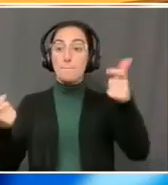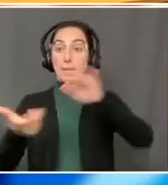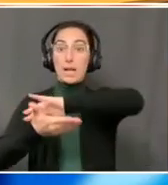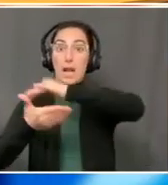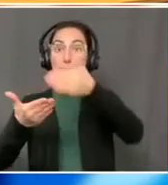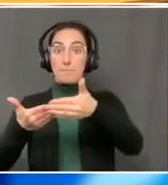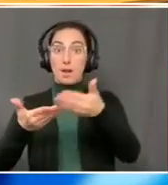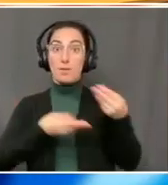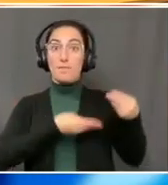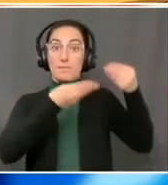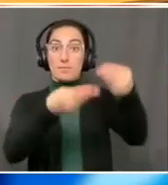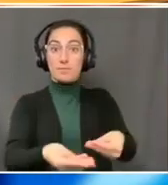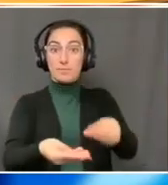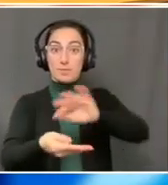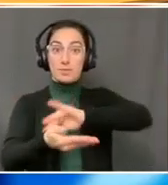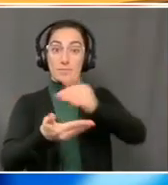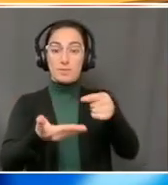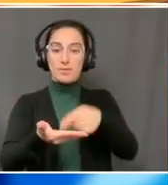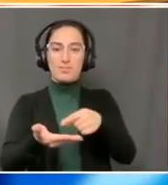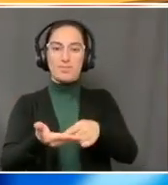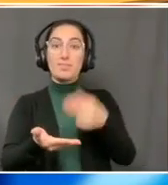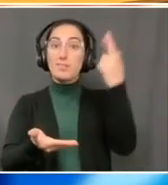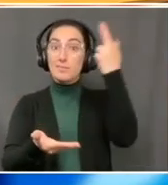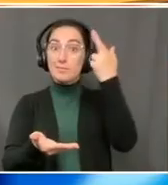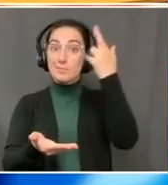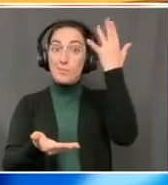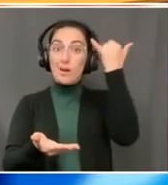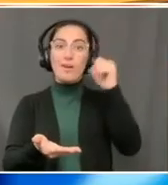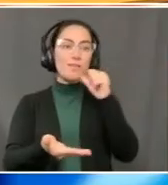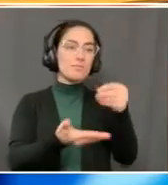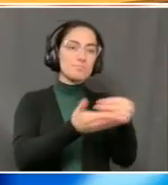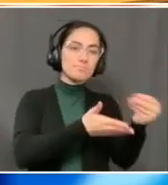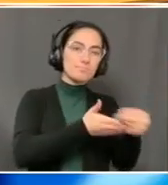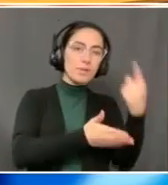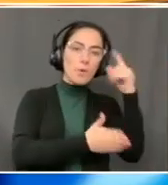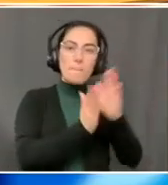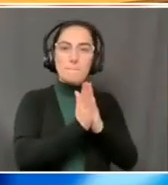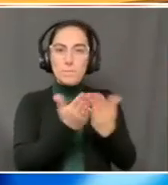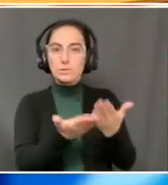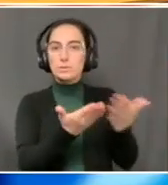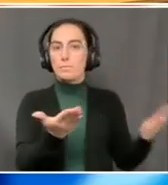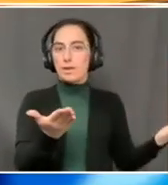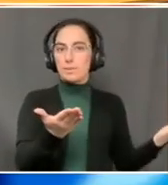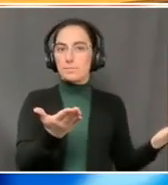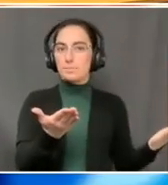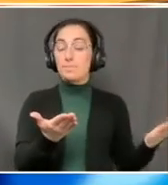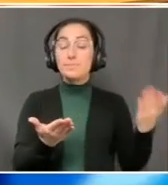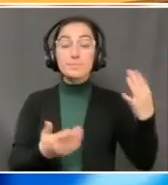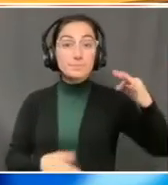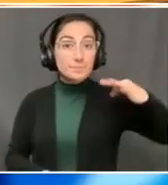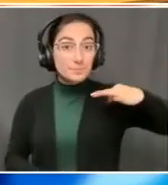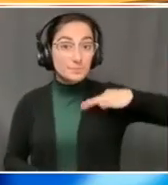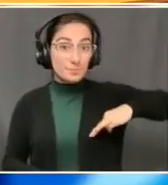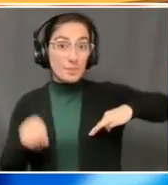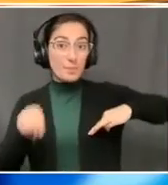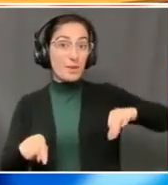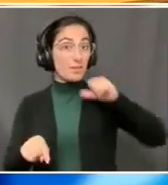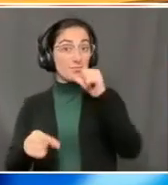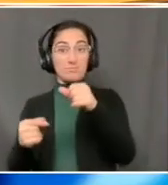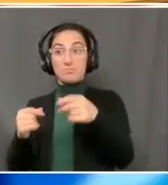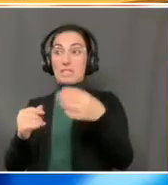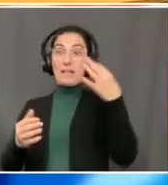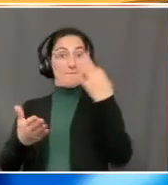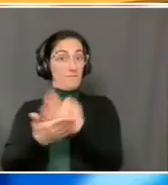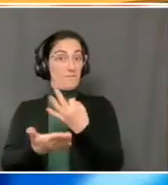out, is from underspend in budgets for books and supplies. The benefit of that underspend, the financial benefit